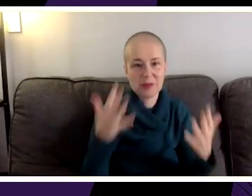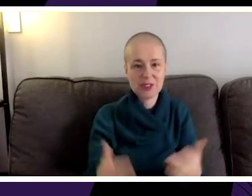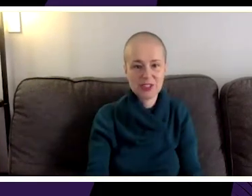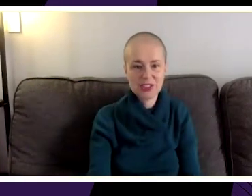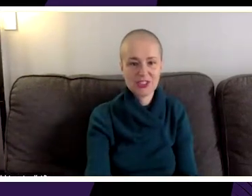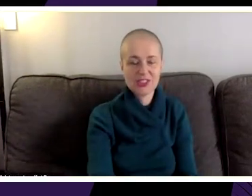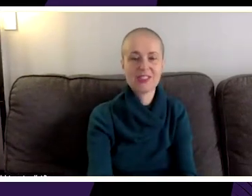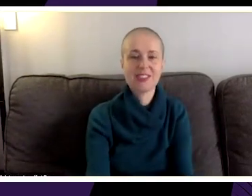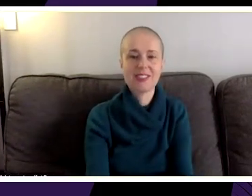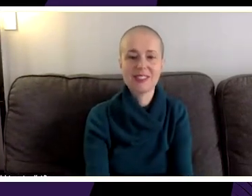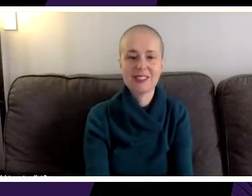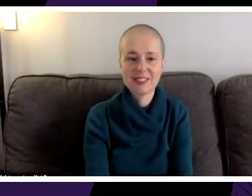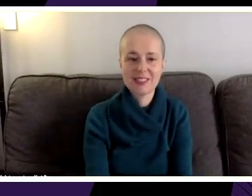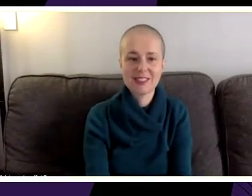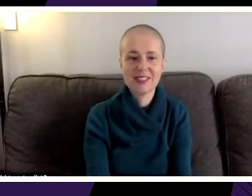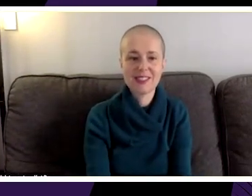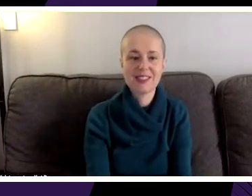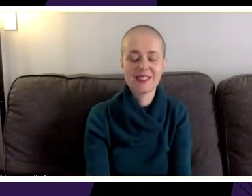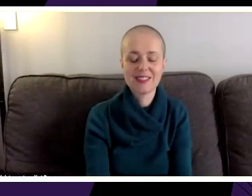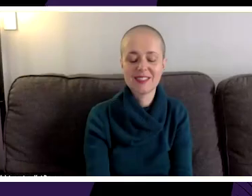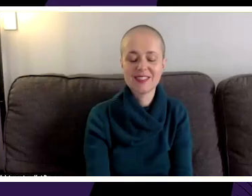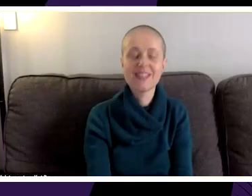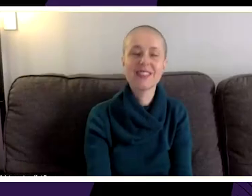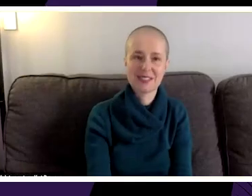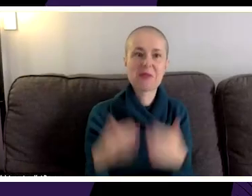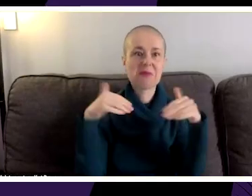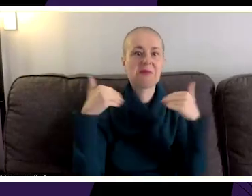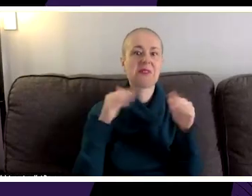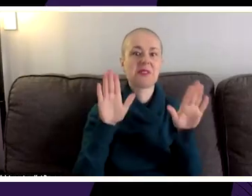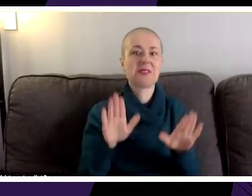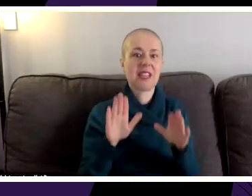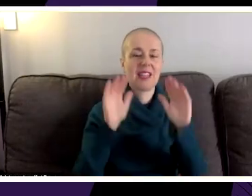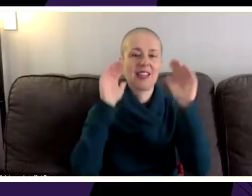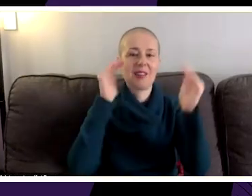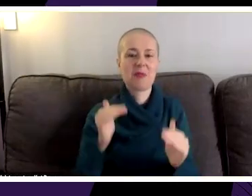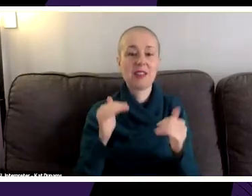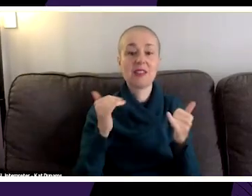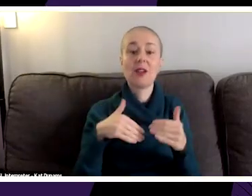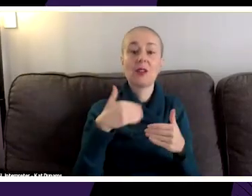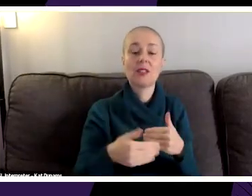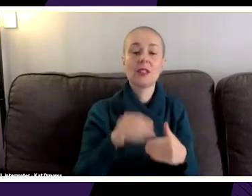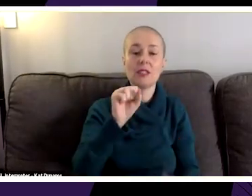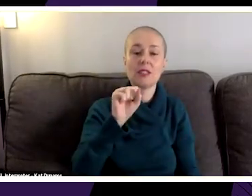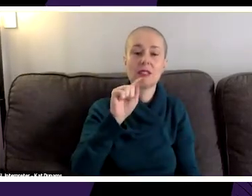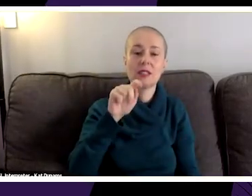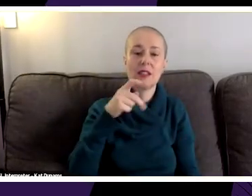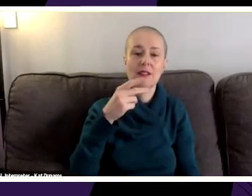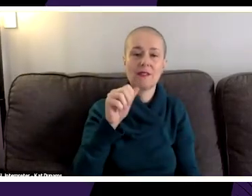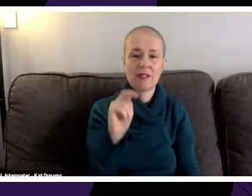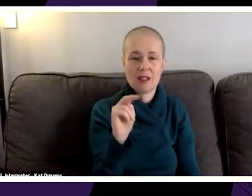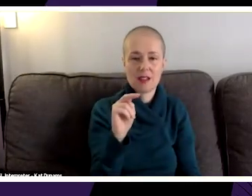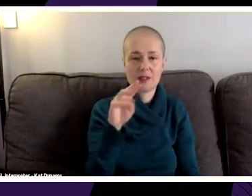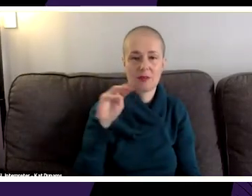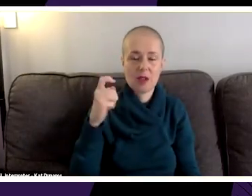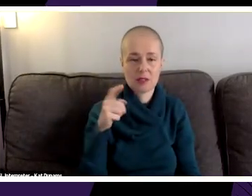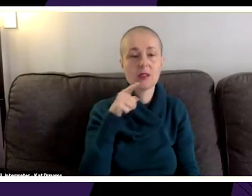you, Claire. Best analogies. Up next is Stephan Max. Stephan is a